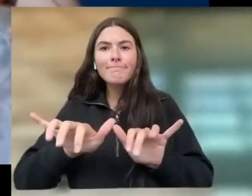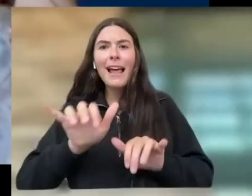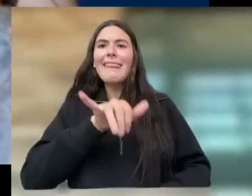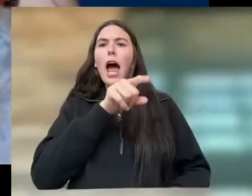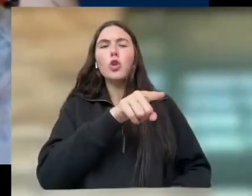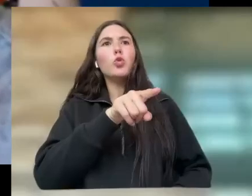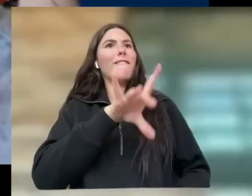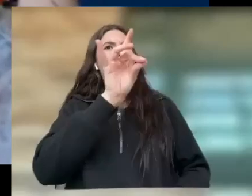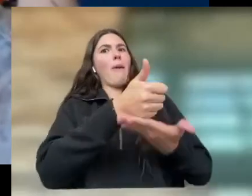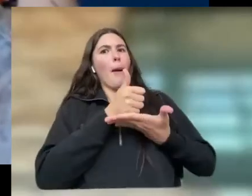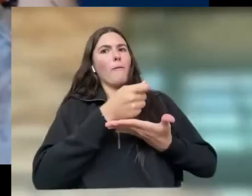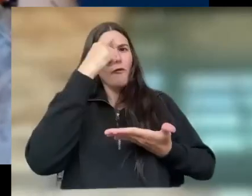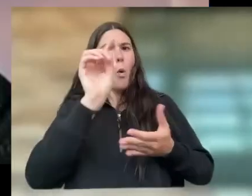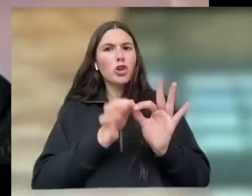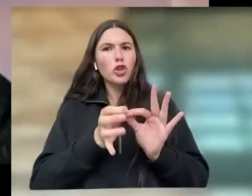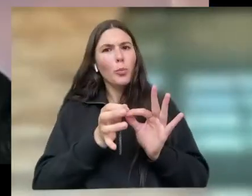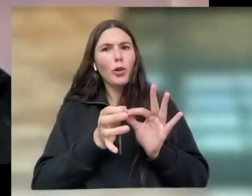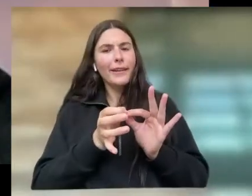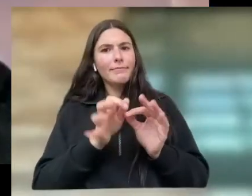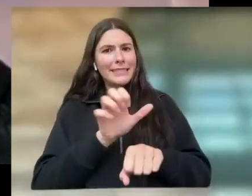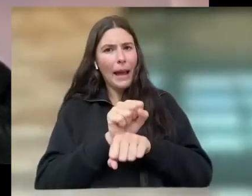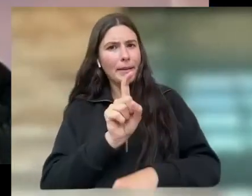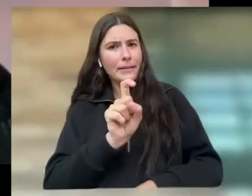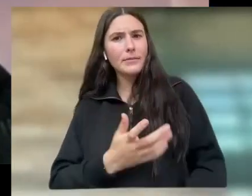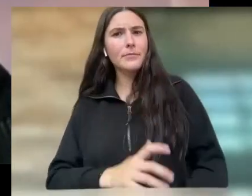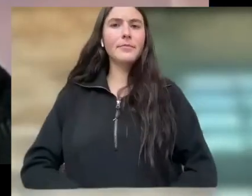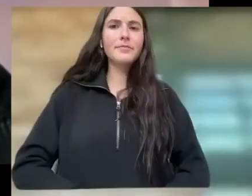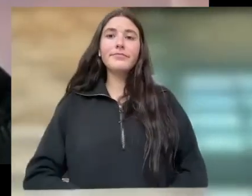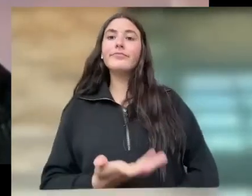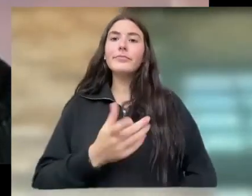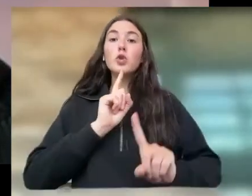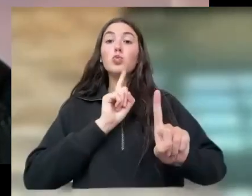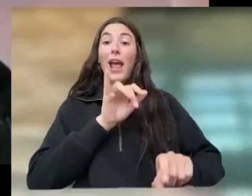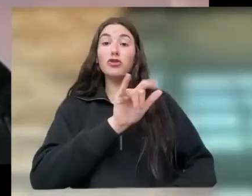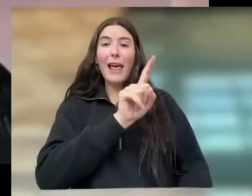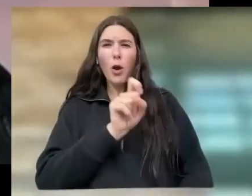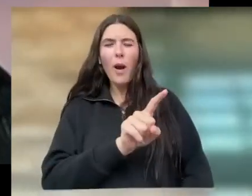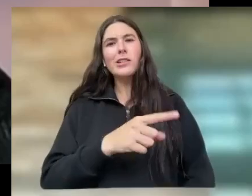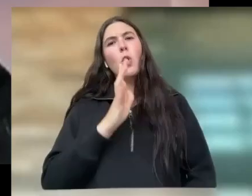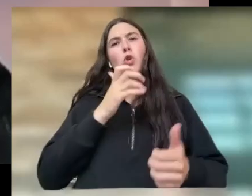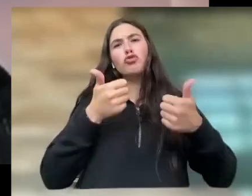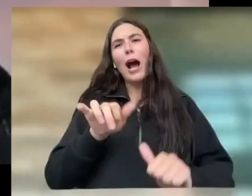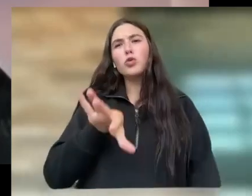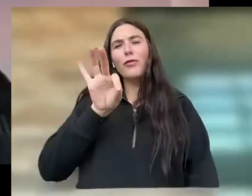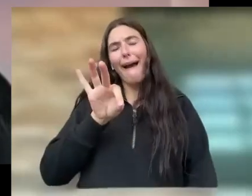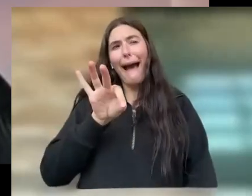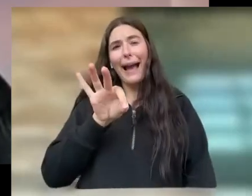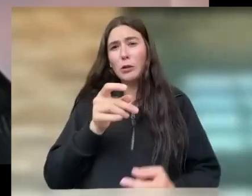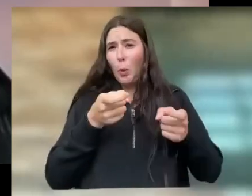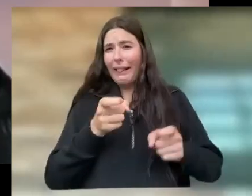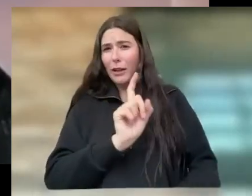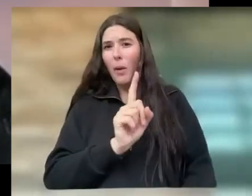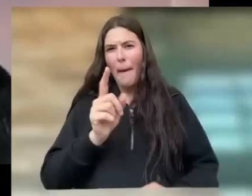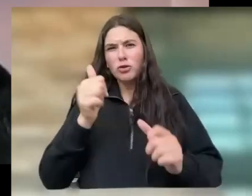useful for interpreting assignments? Well, to answer that question, I'm going to try and find very quickly the link to